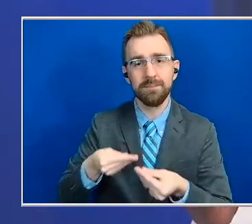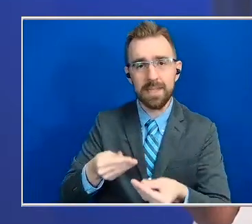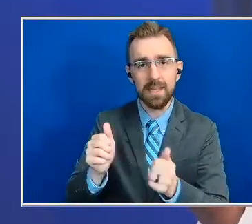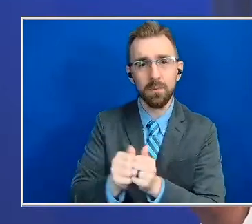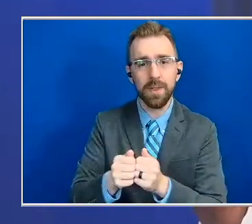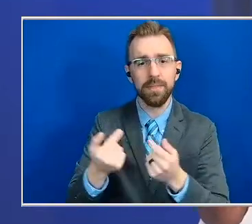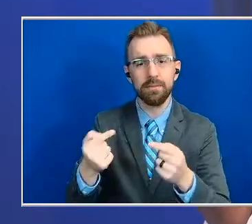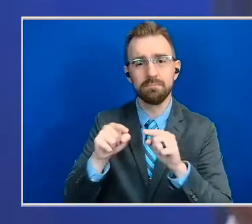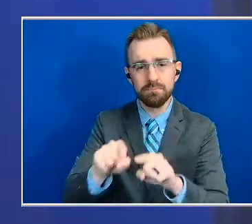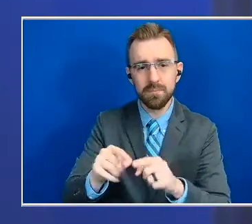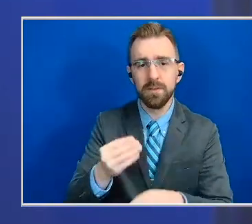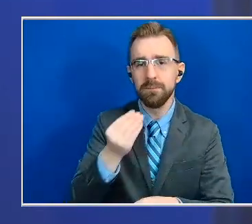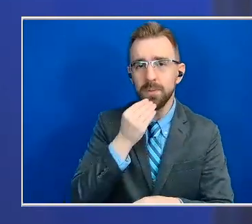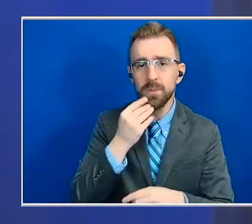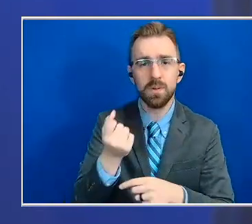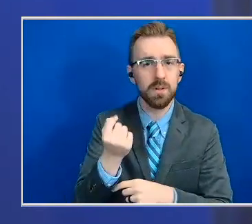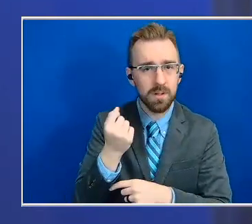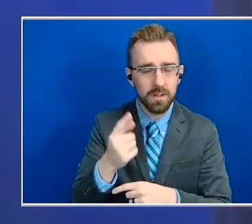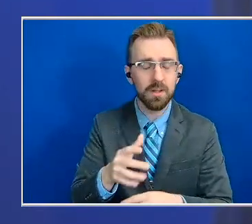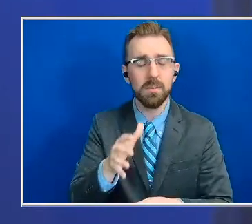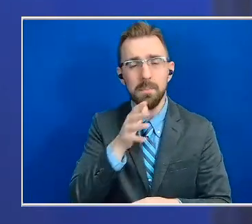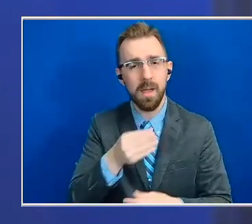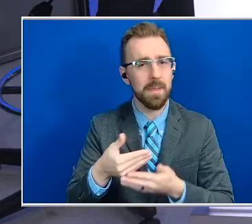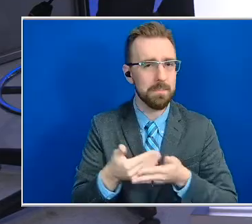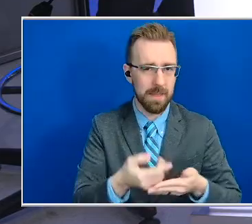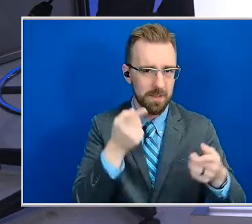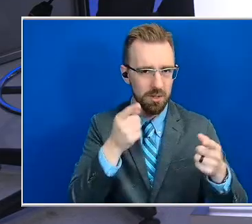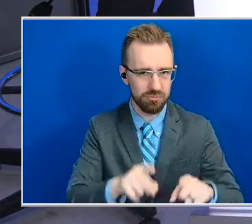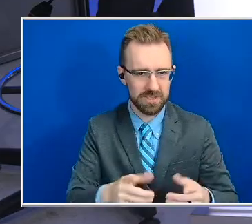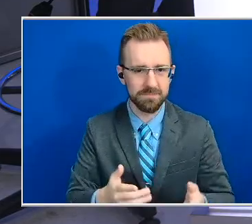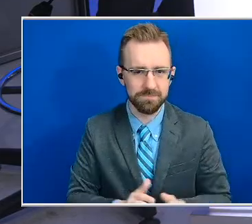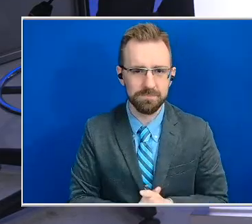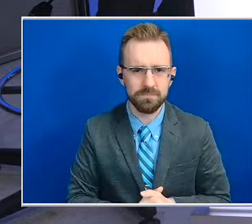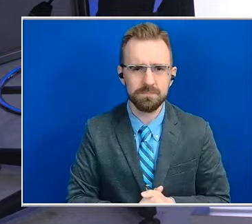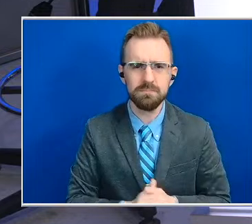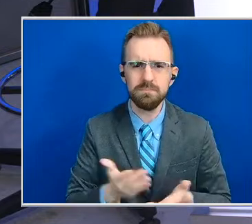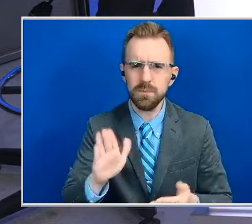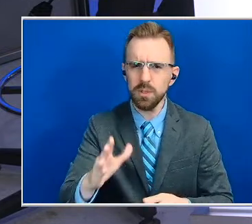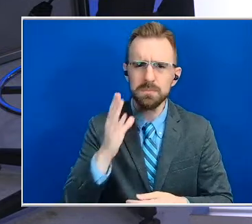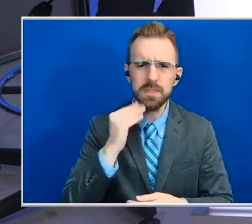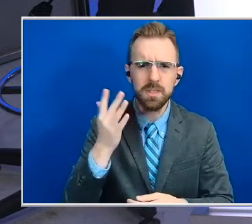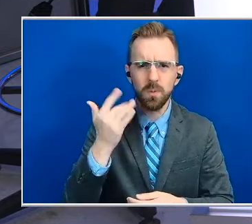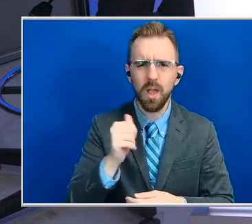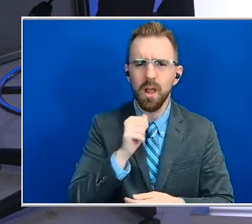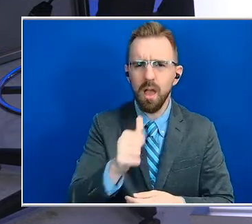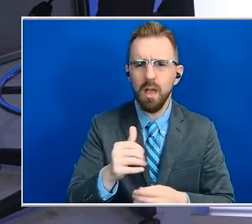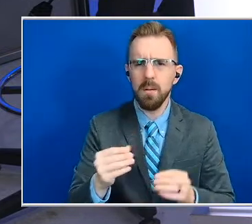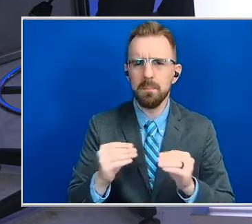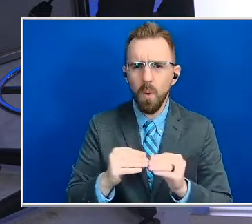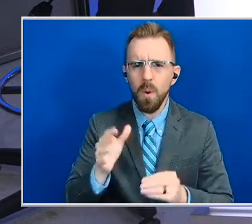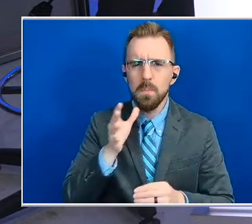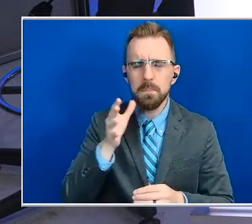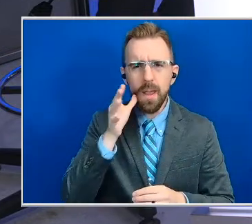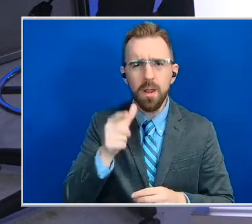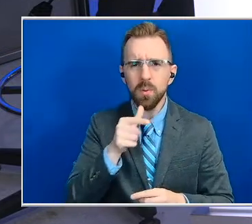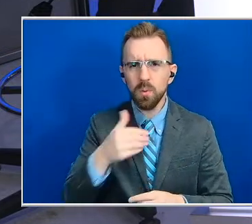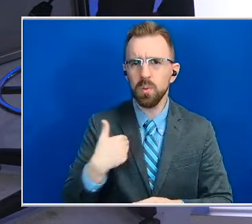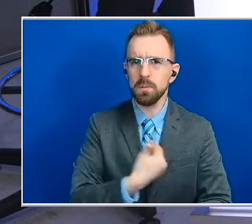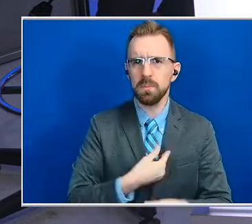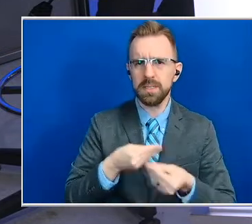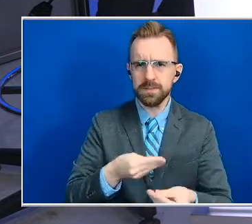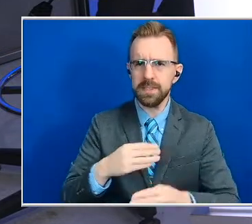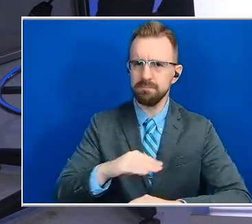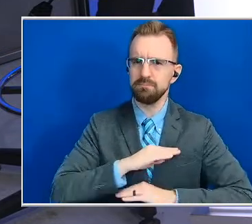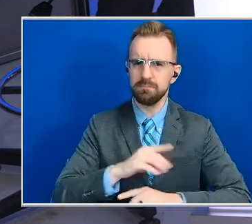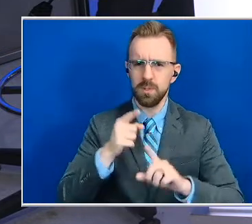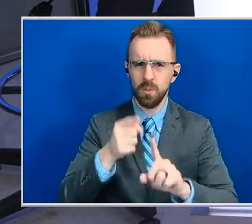as long as mutually decided by mother and baby. So now, in your experience, why aren't more breastfeeding parents meeting these goals? What are the